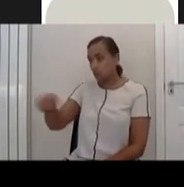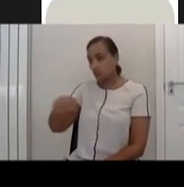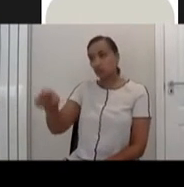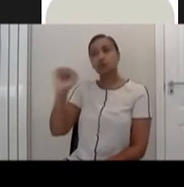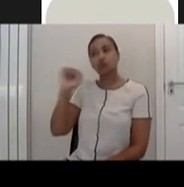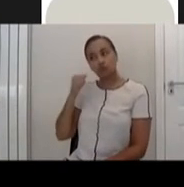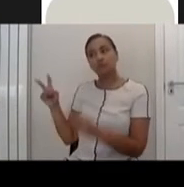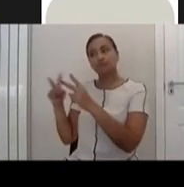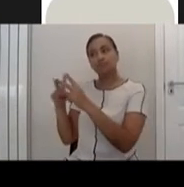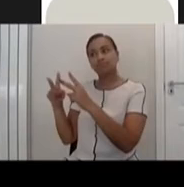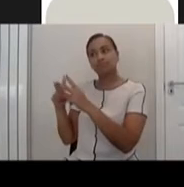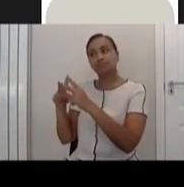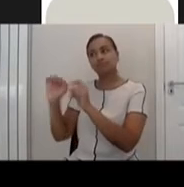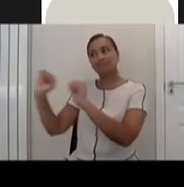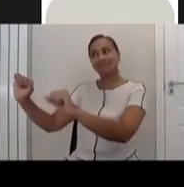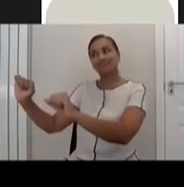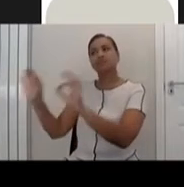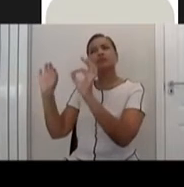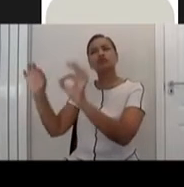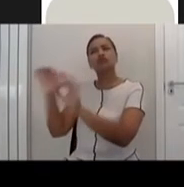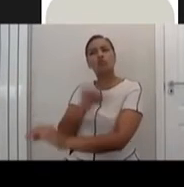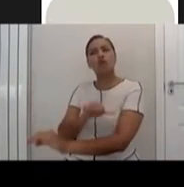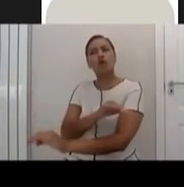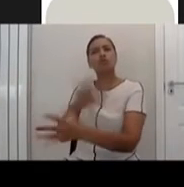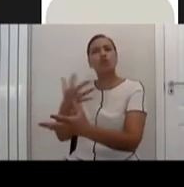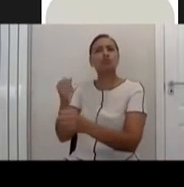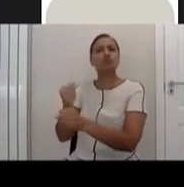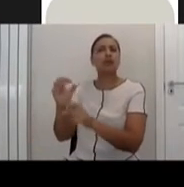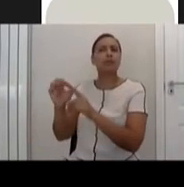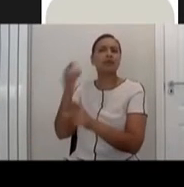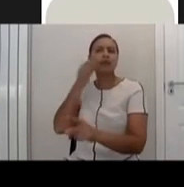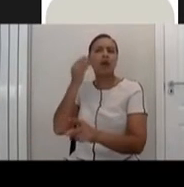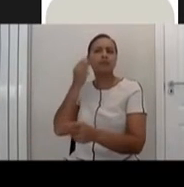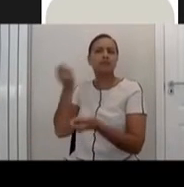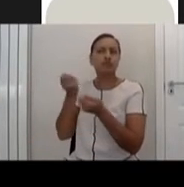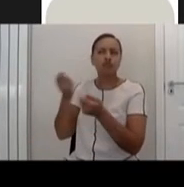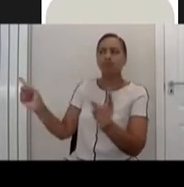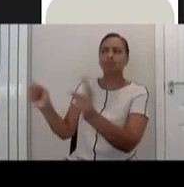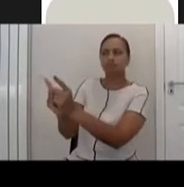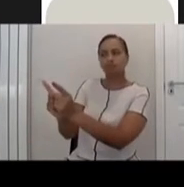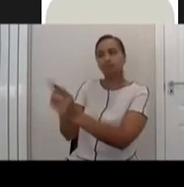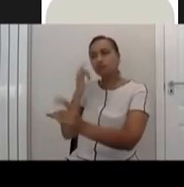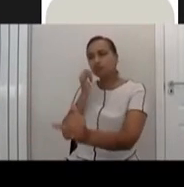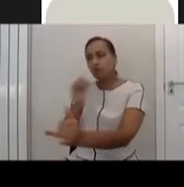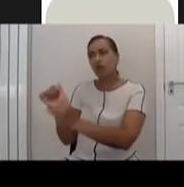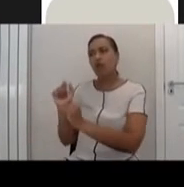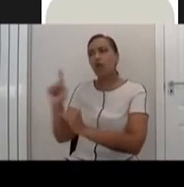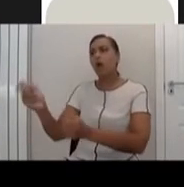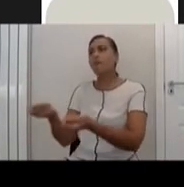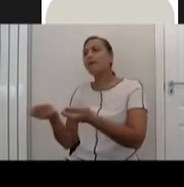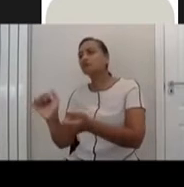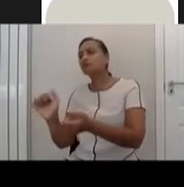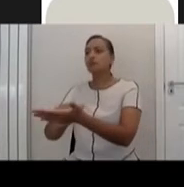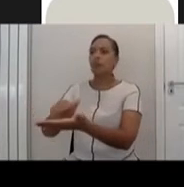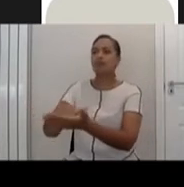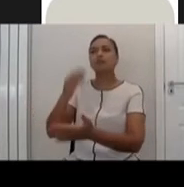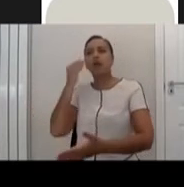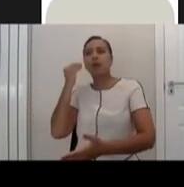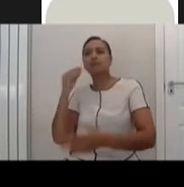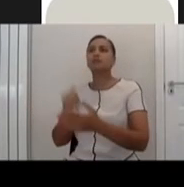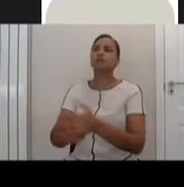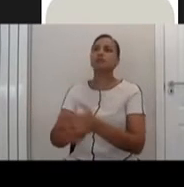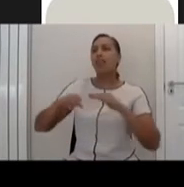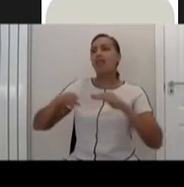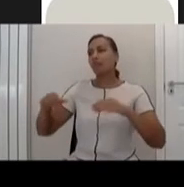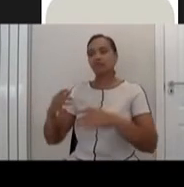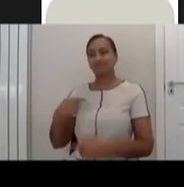contact with their clinician, their GP, to kind of look at the management of their own diabetes. So I